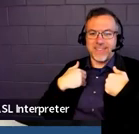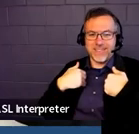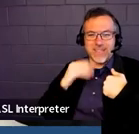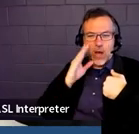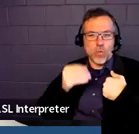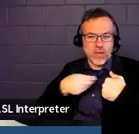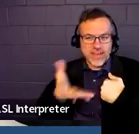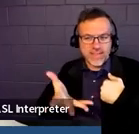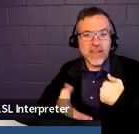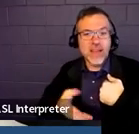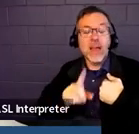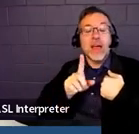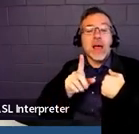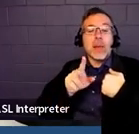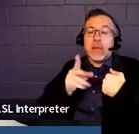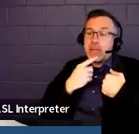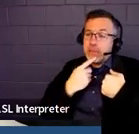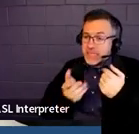let me say again,